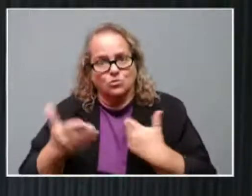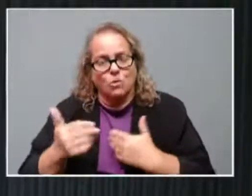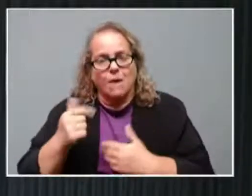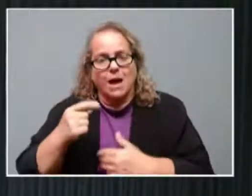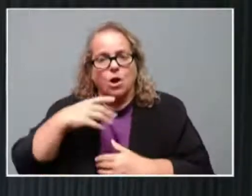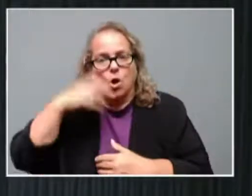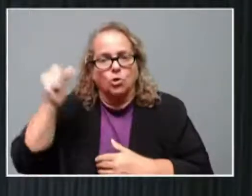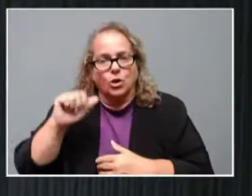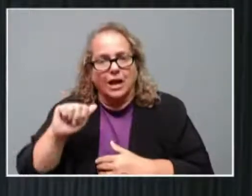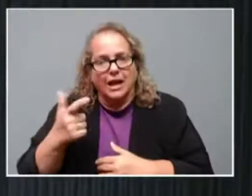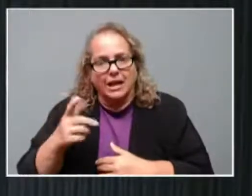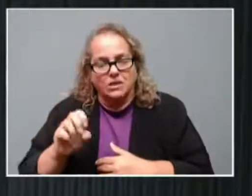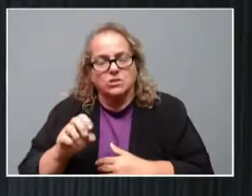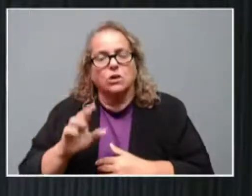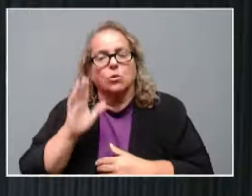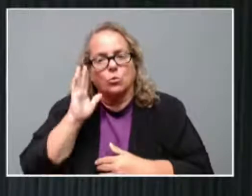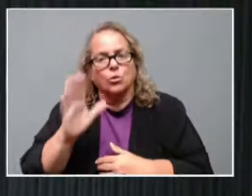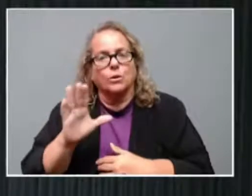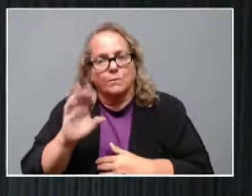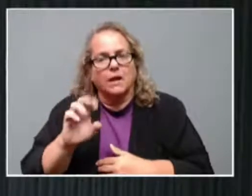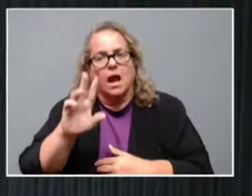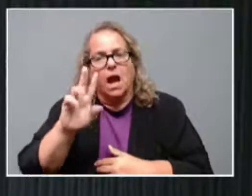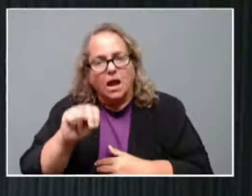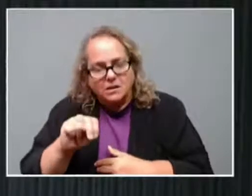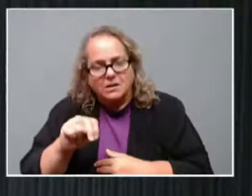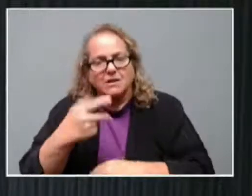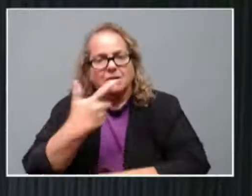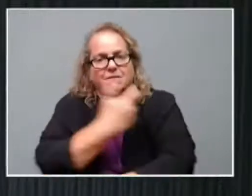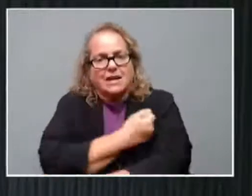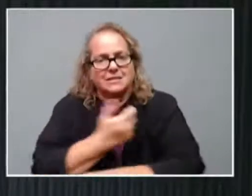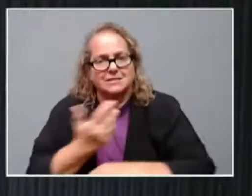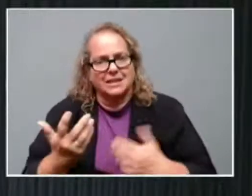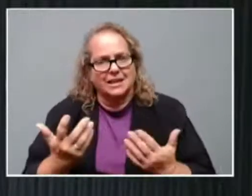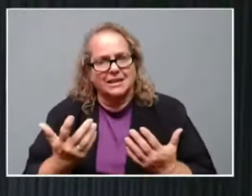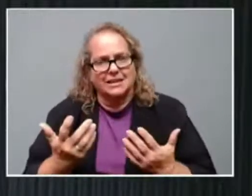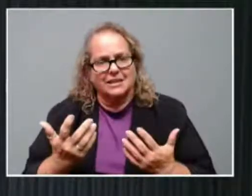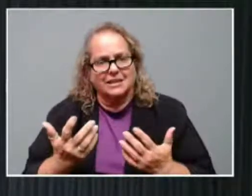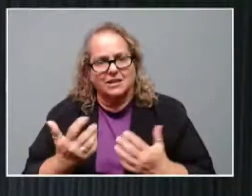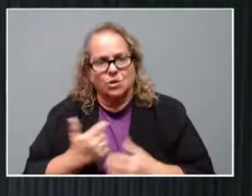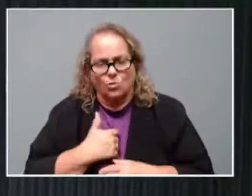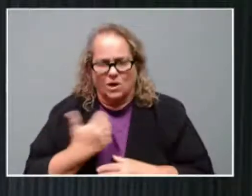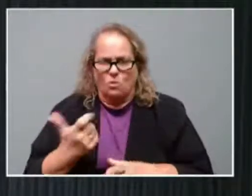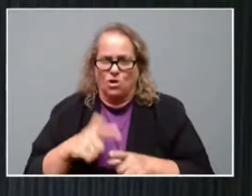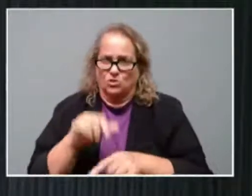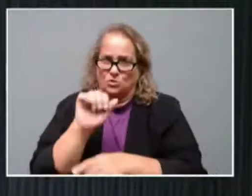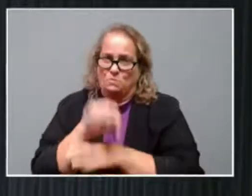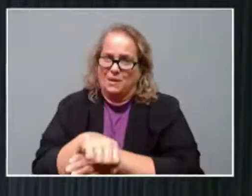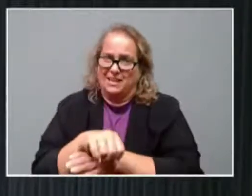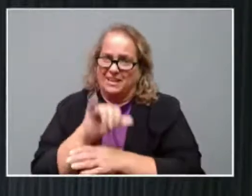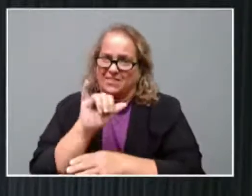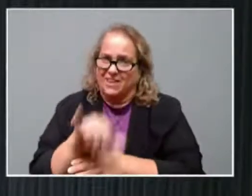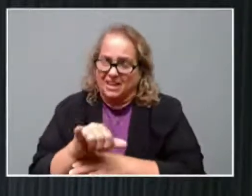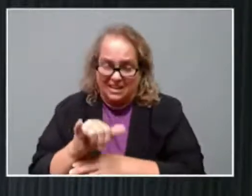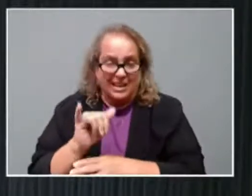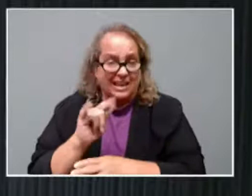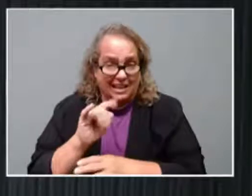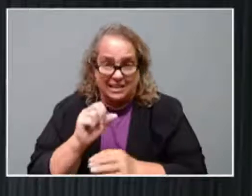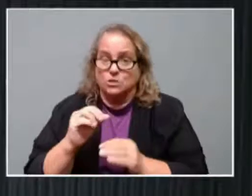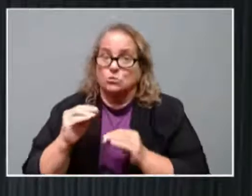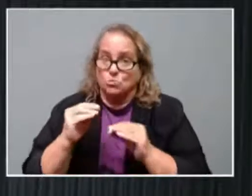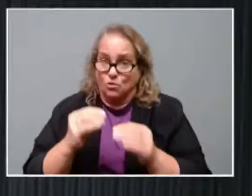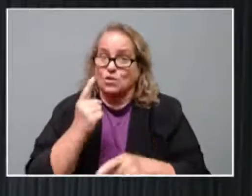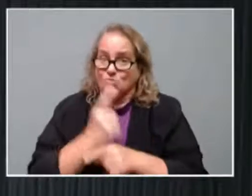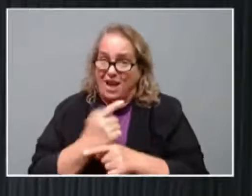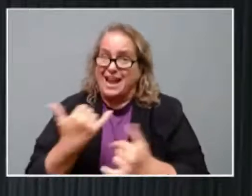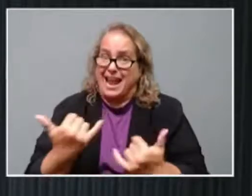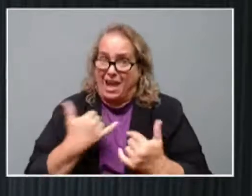be unvaccinated. We want to beat this thing. and it is moving in the right direction. And then we make a